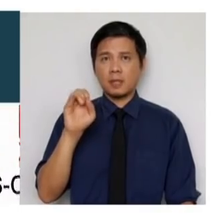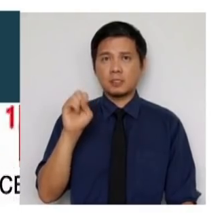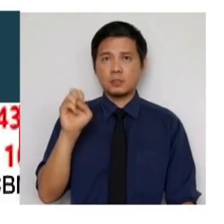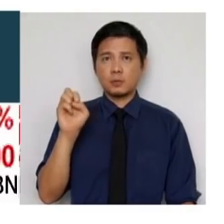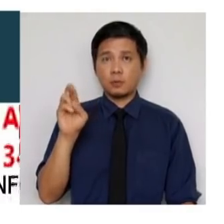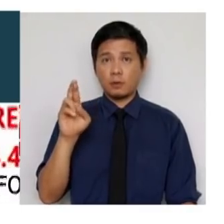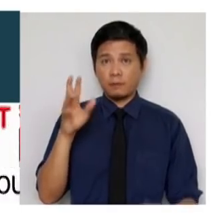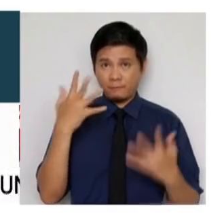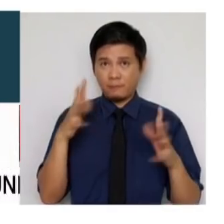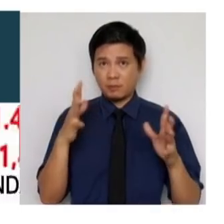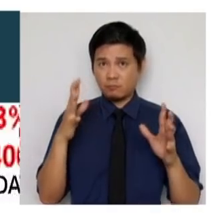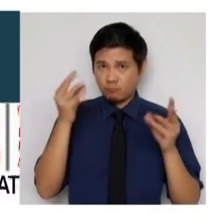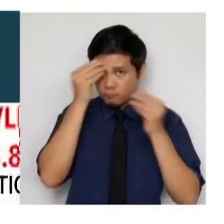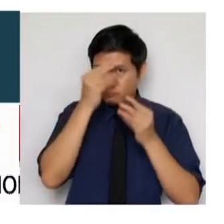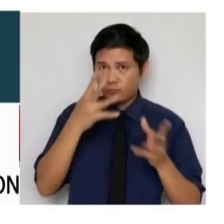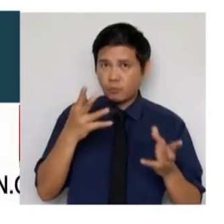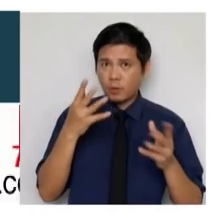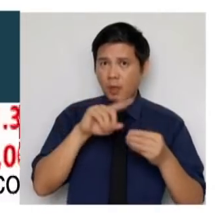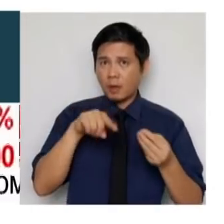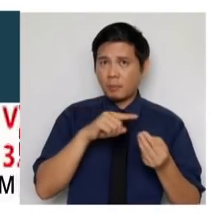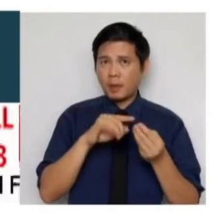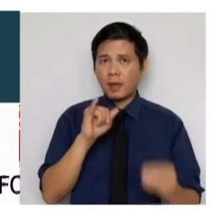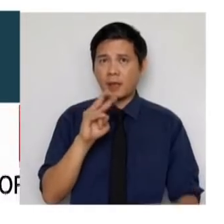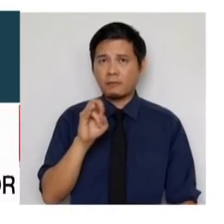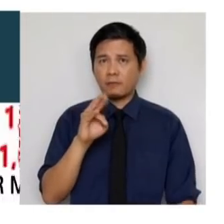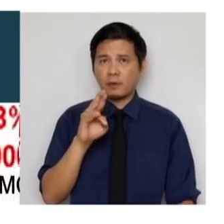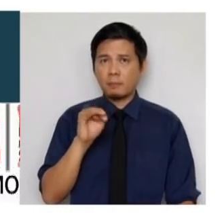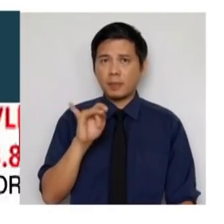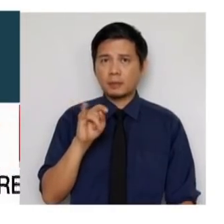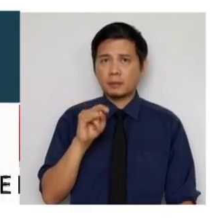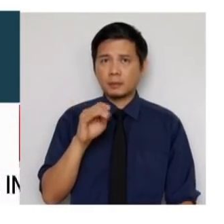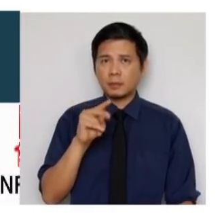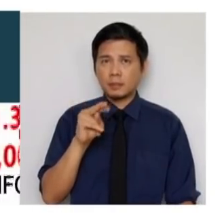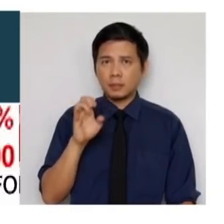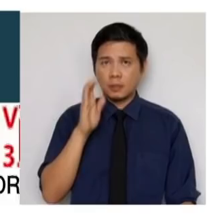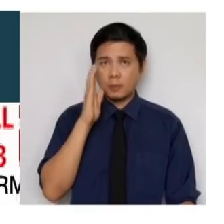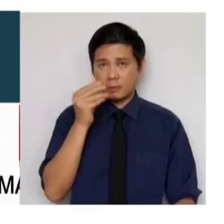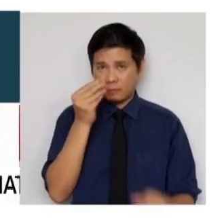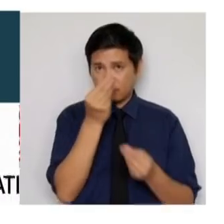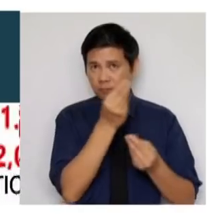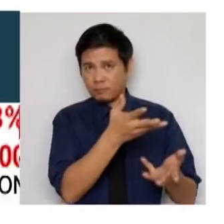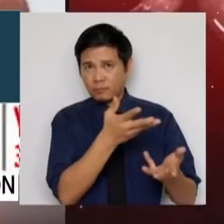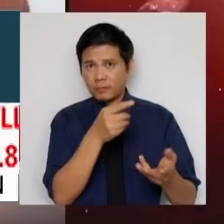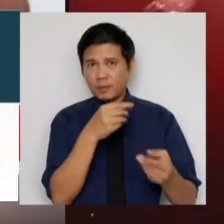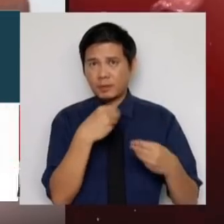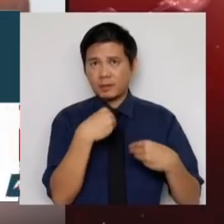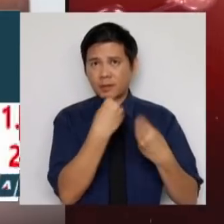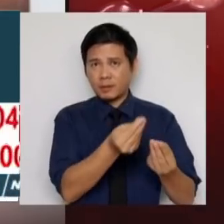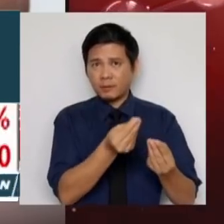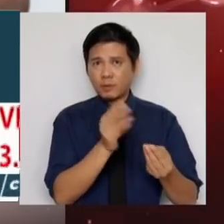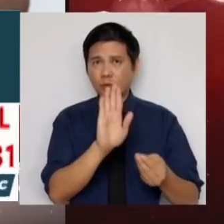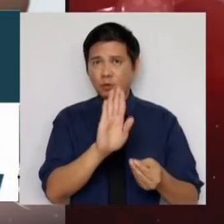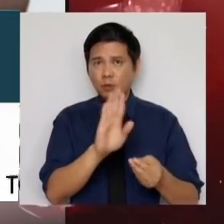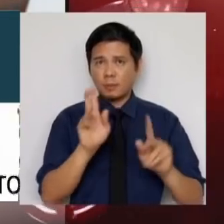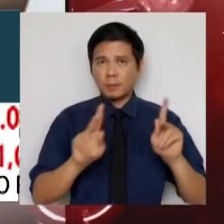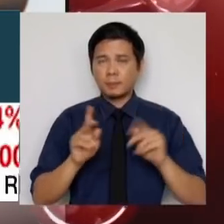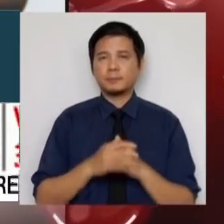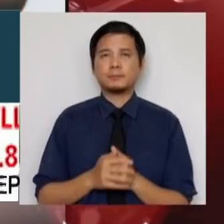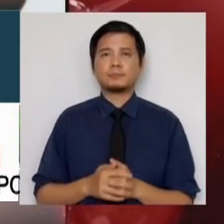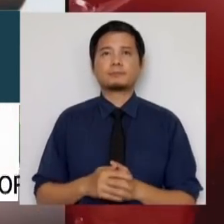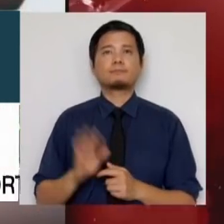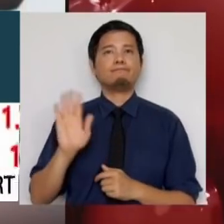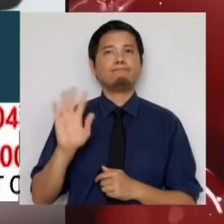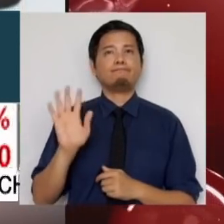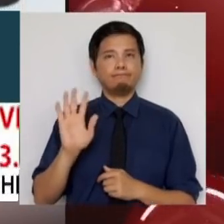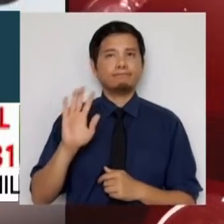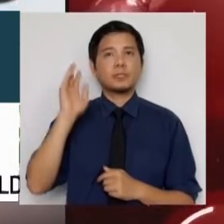to distribute ivermectin to your constituents, Mayor? Well, you know, Carmina, this is a political issue because Congressman